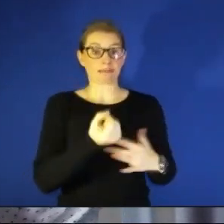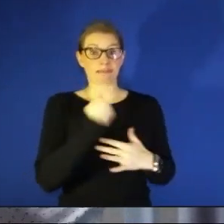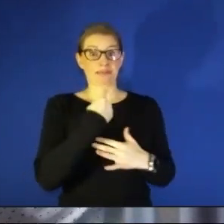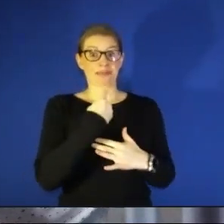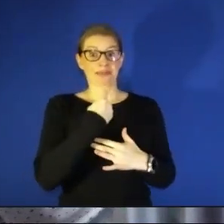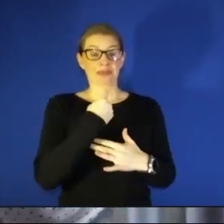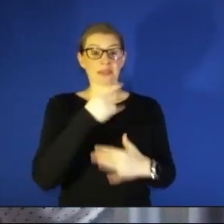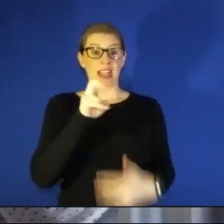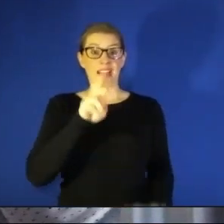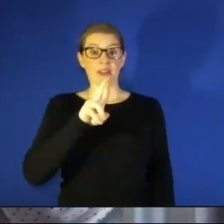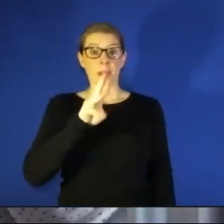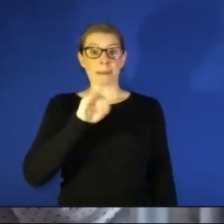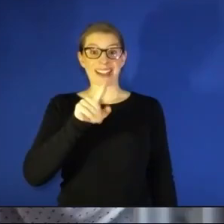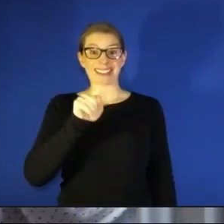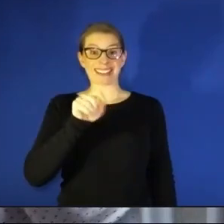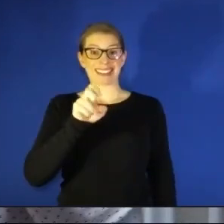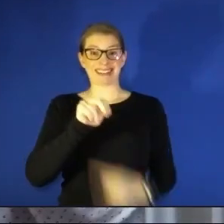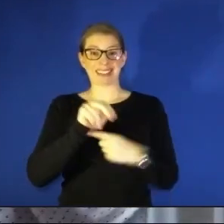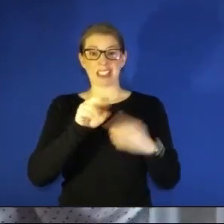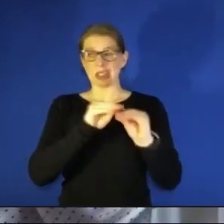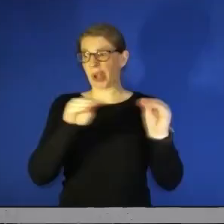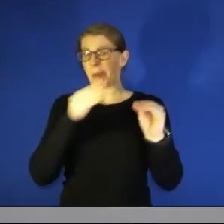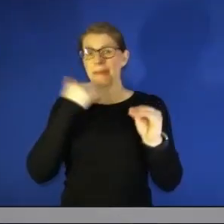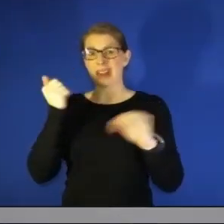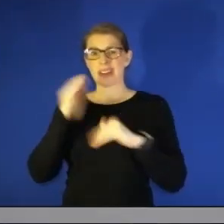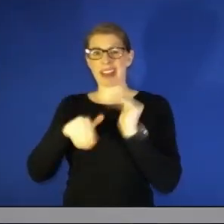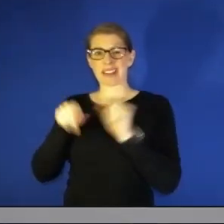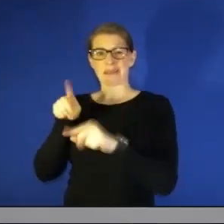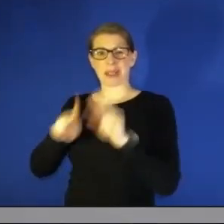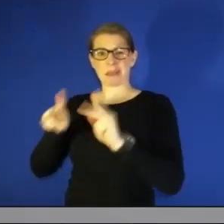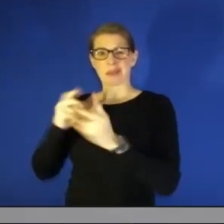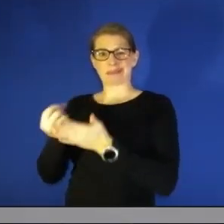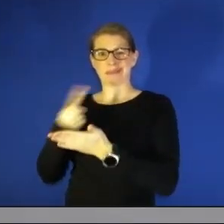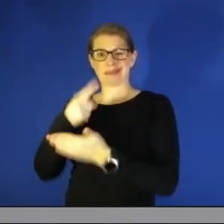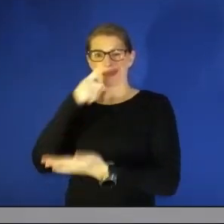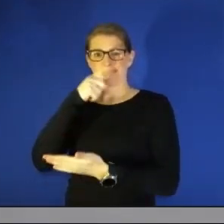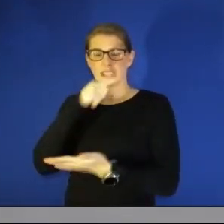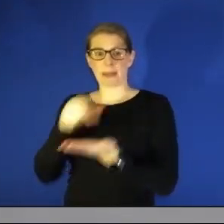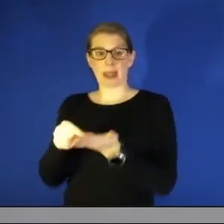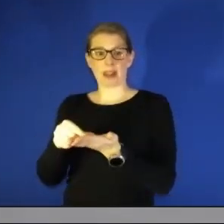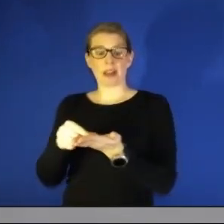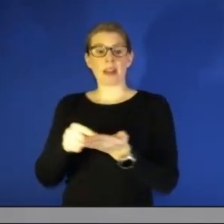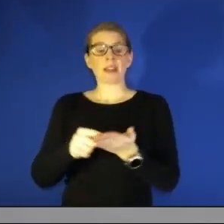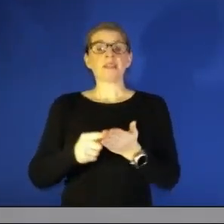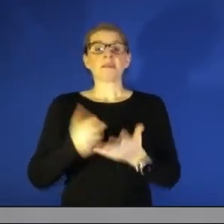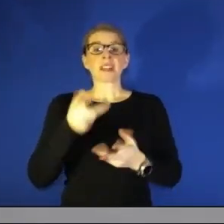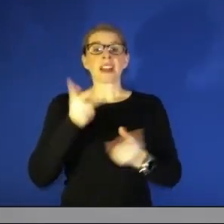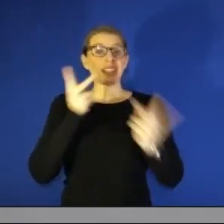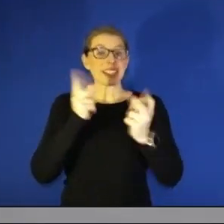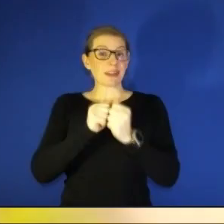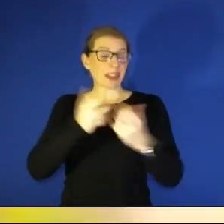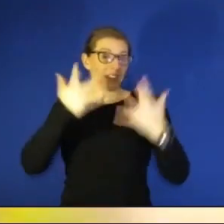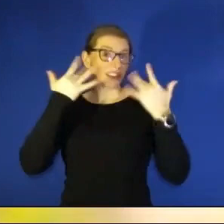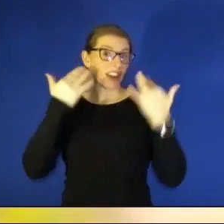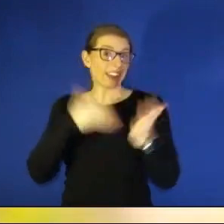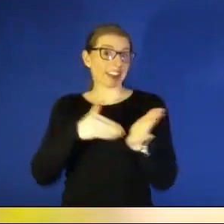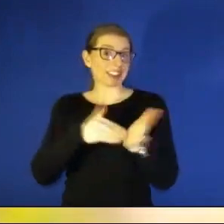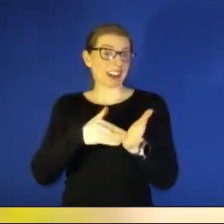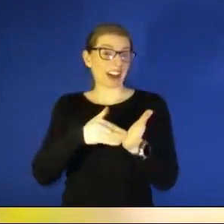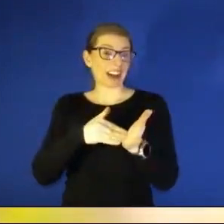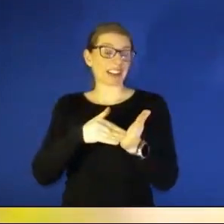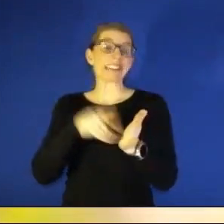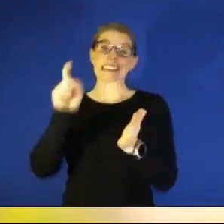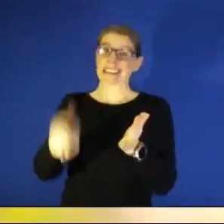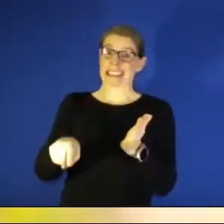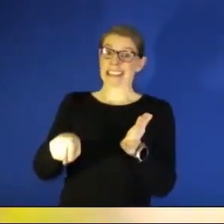no better than those prescribed a placebo. A visit with a friendly dog may be just what the doctor ordered for patients coming to the hospital or the